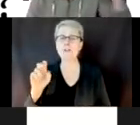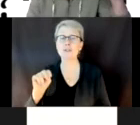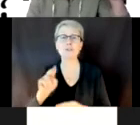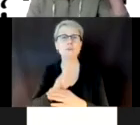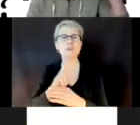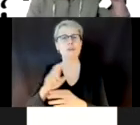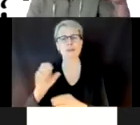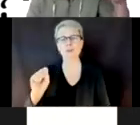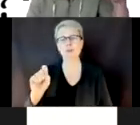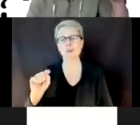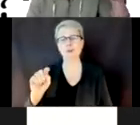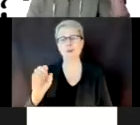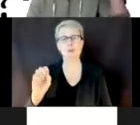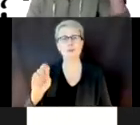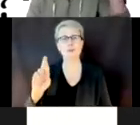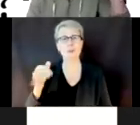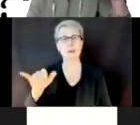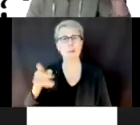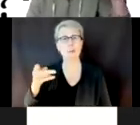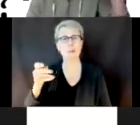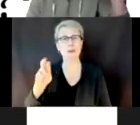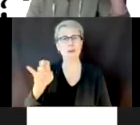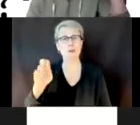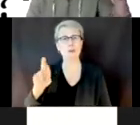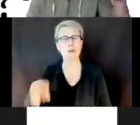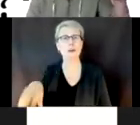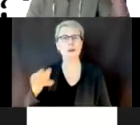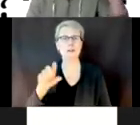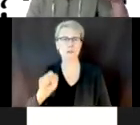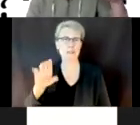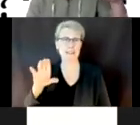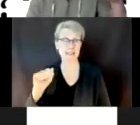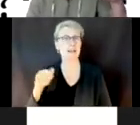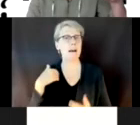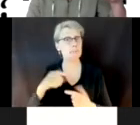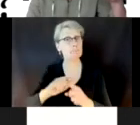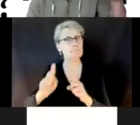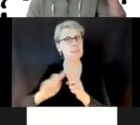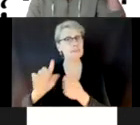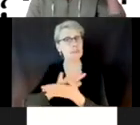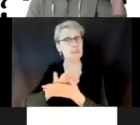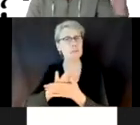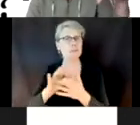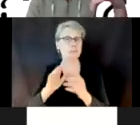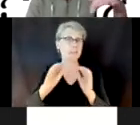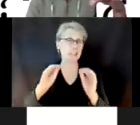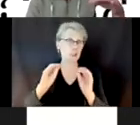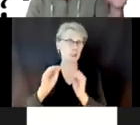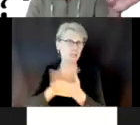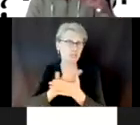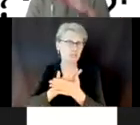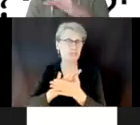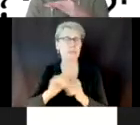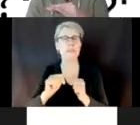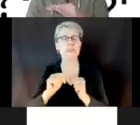website has some videos that you can buy that are teaching videos with little worksheets. So if you want to learn certain things, you can